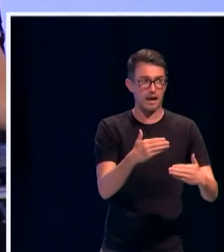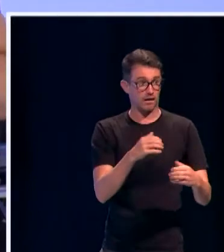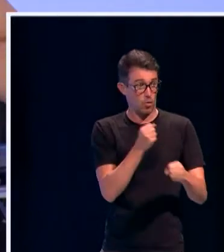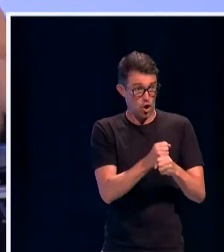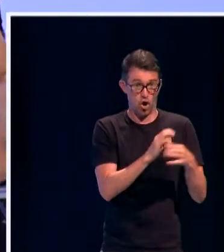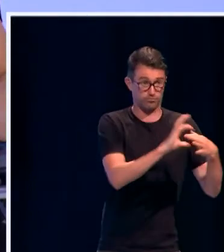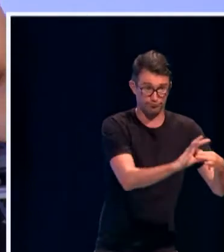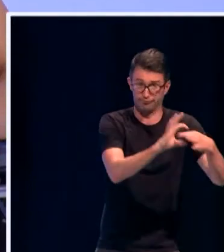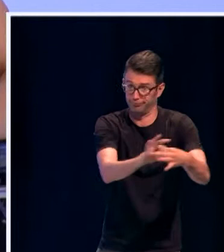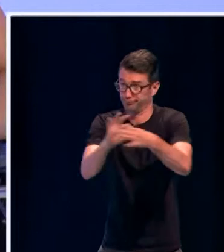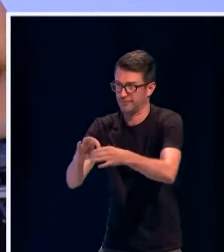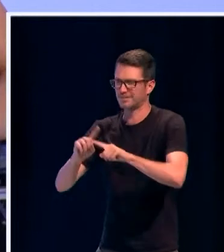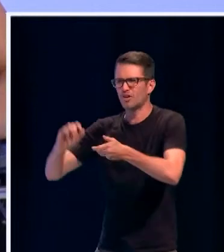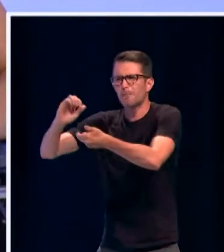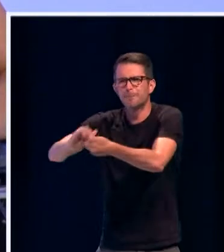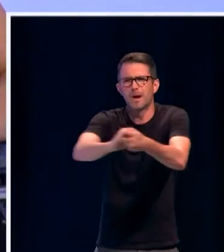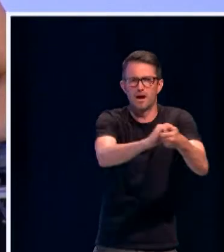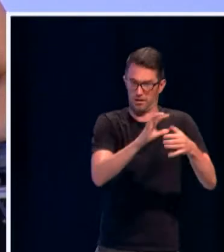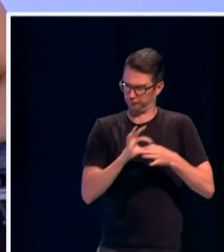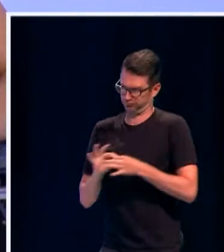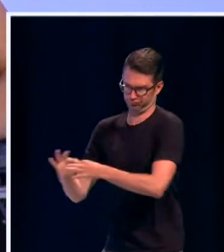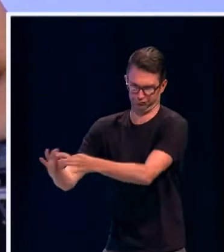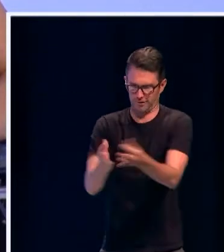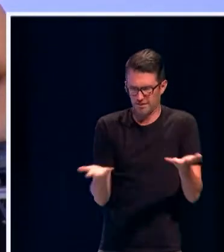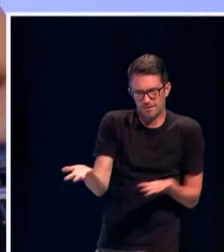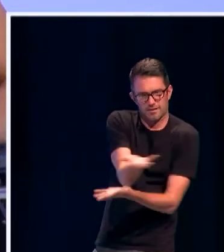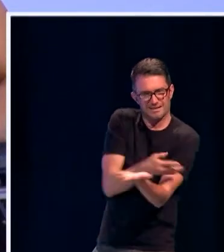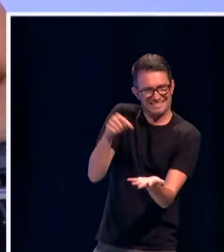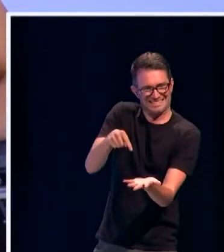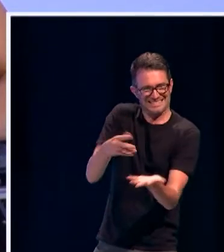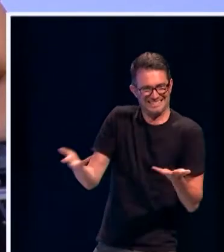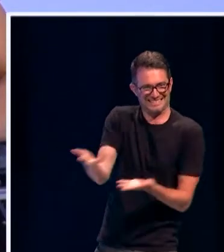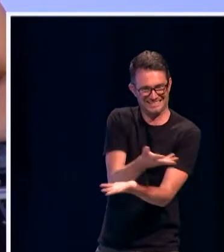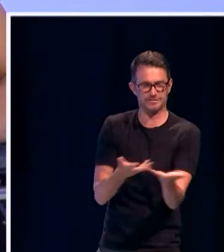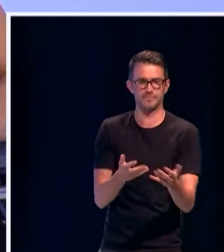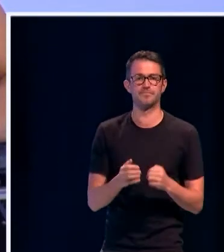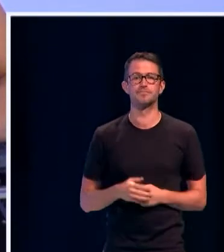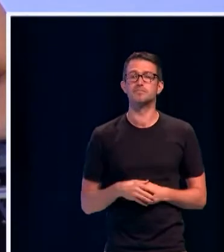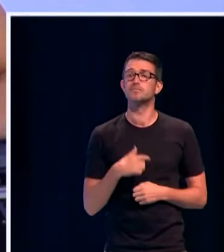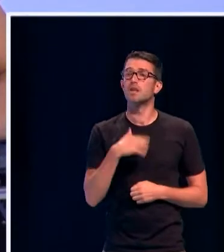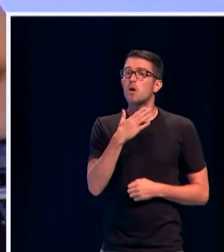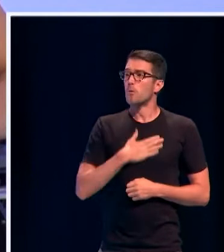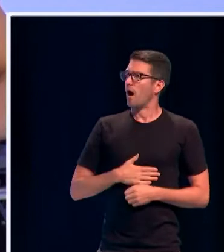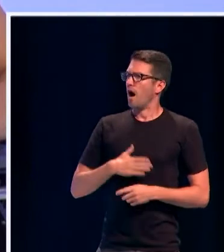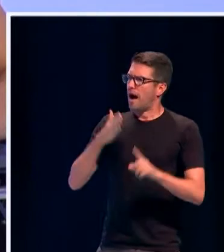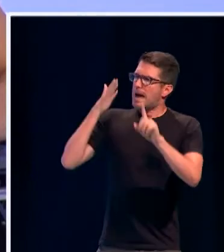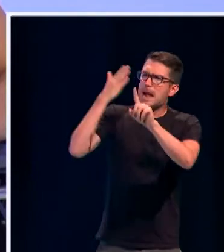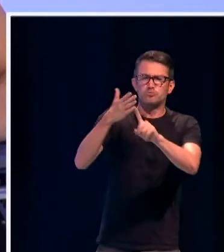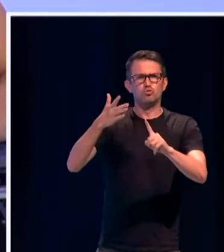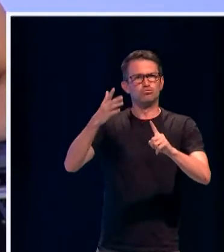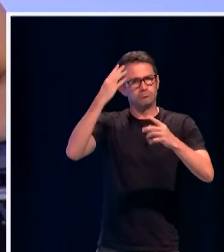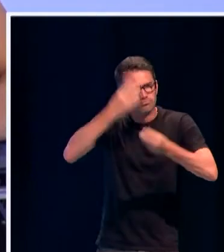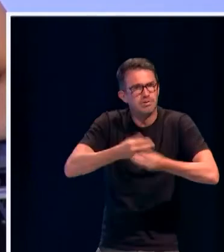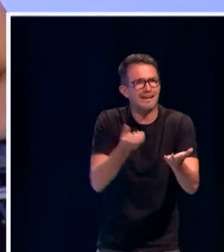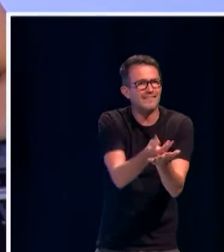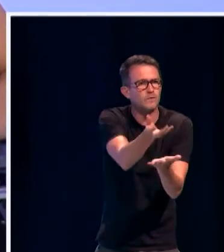we start, we also want to highlight that accessibility in all its forms is a crucial precondition